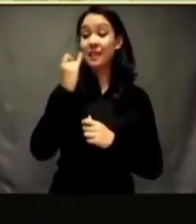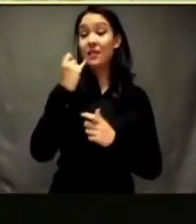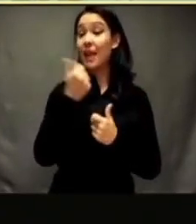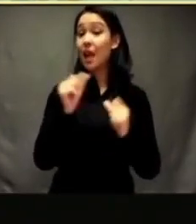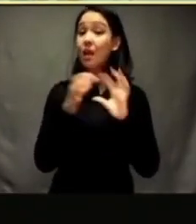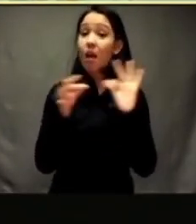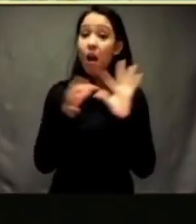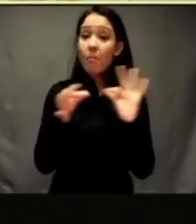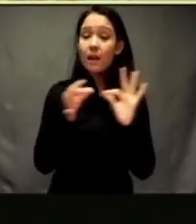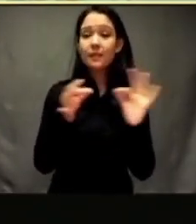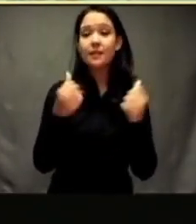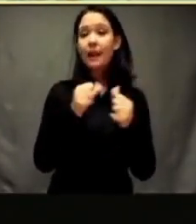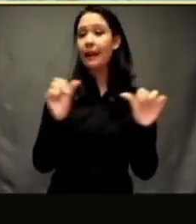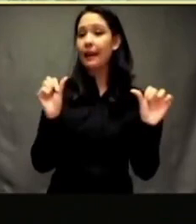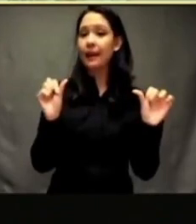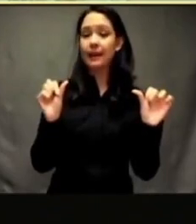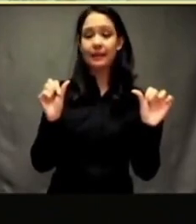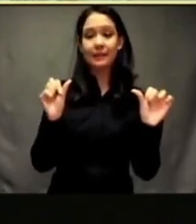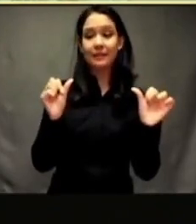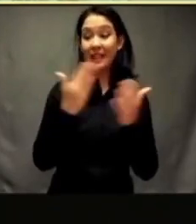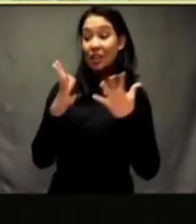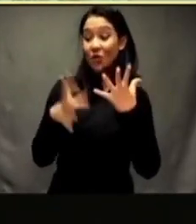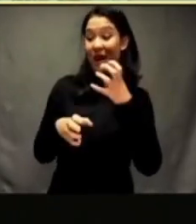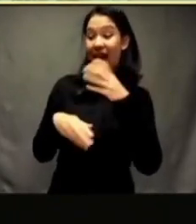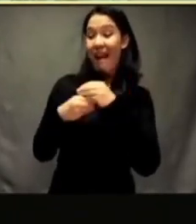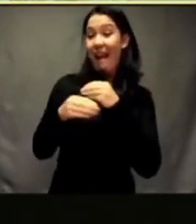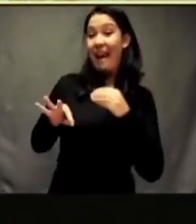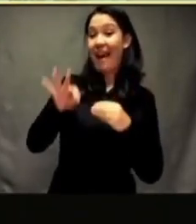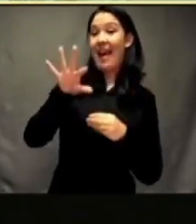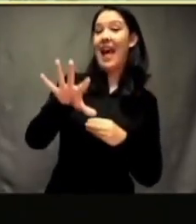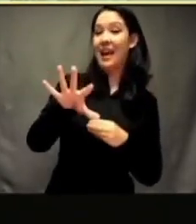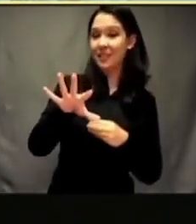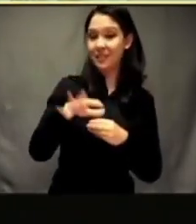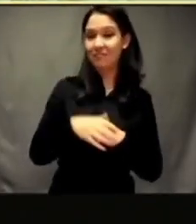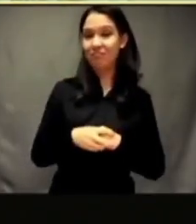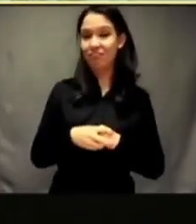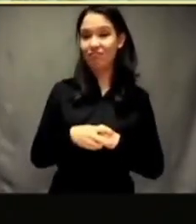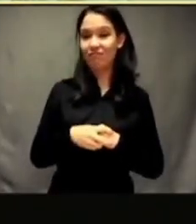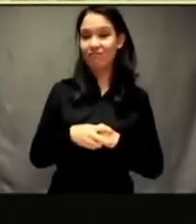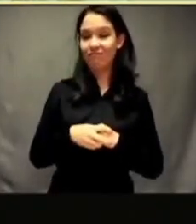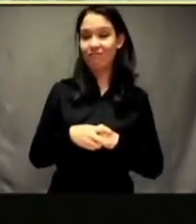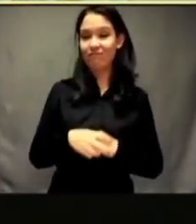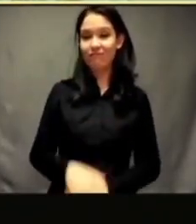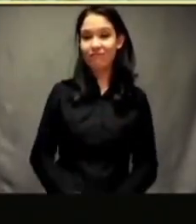any thing to add to this part.